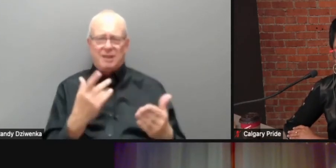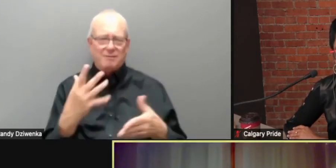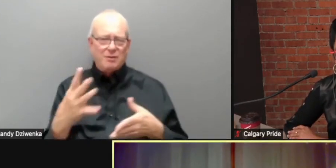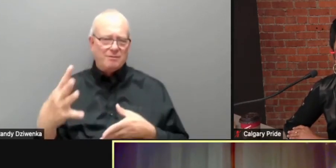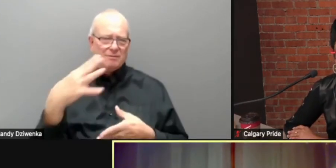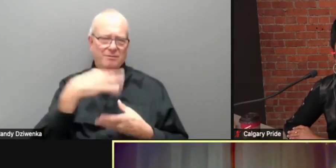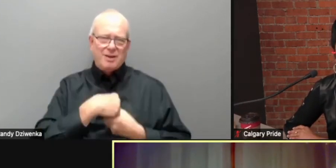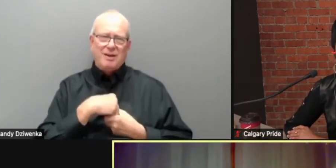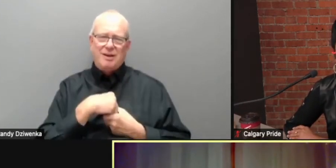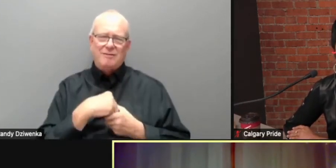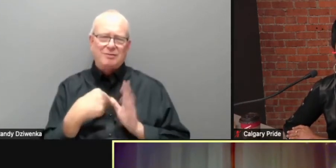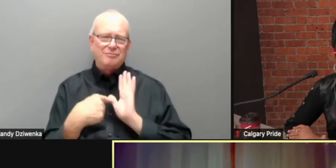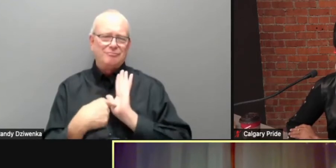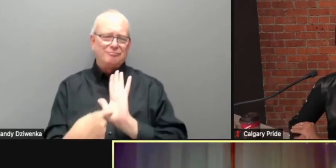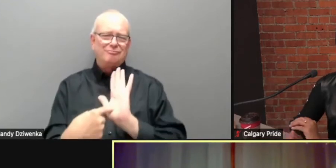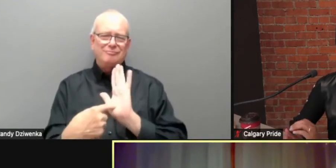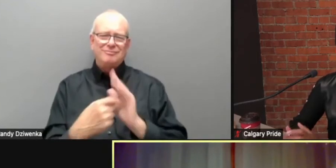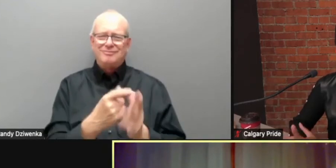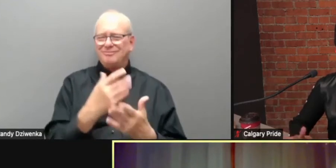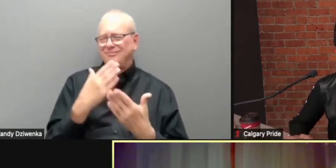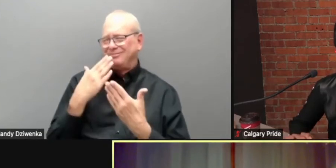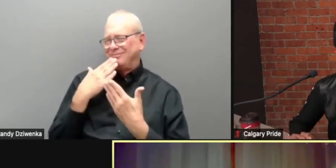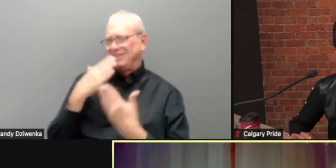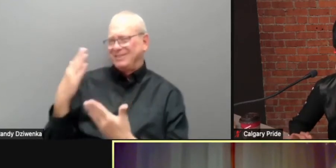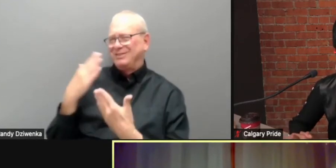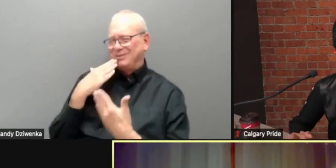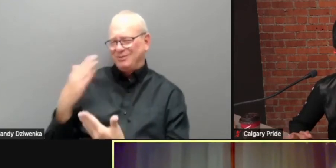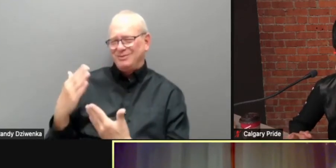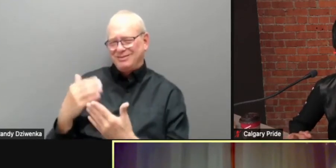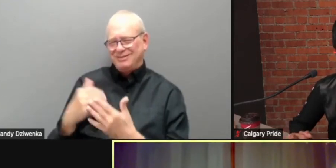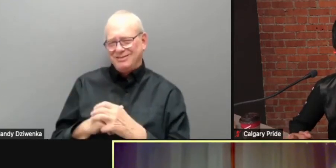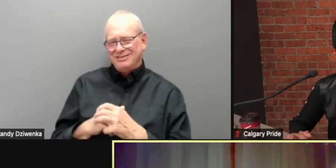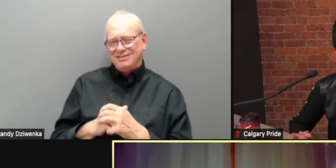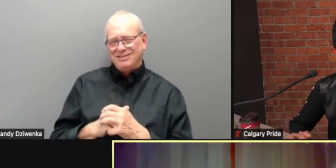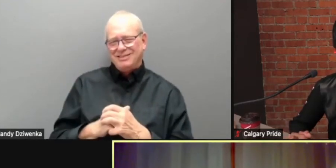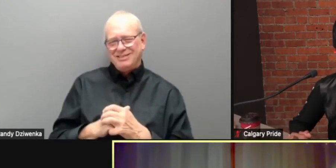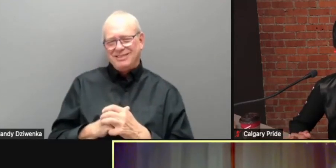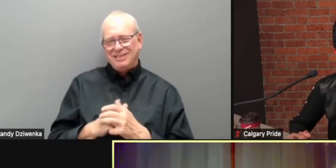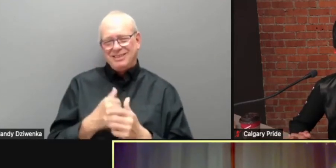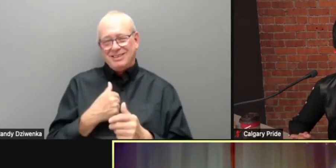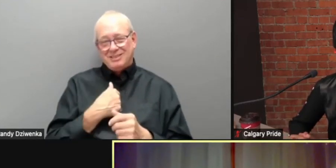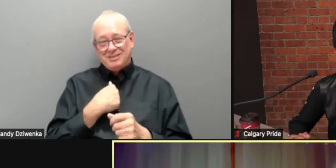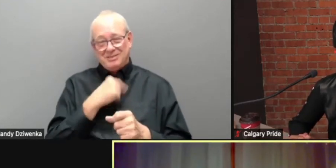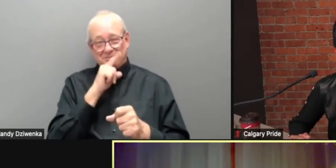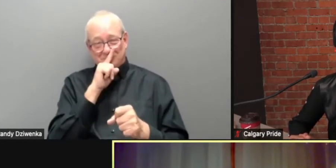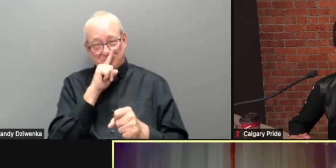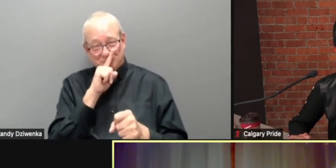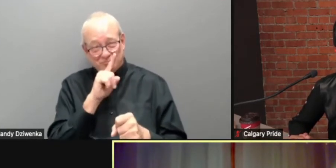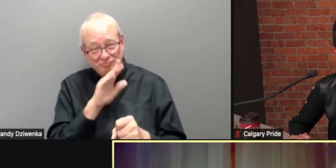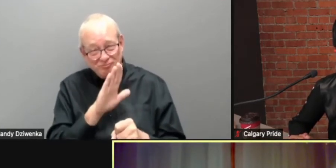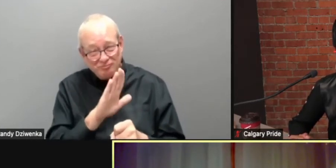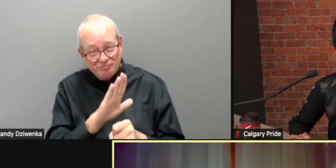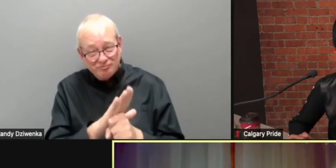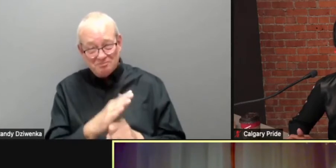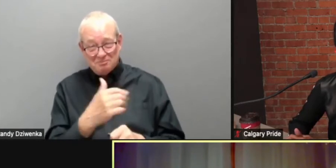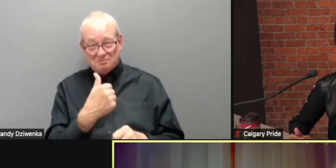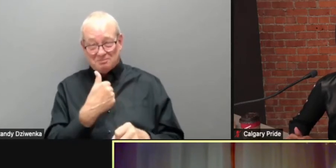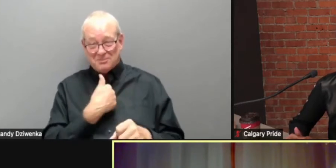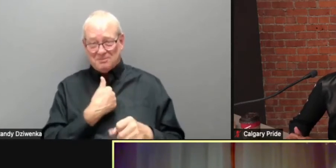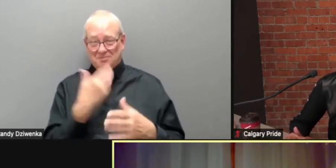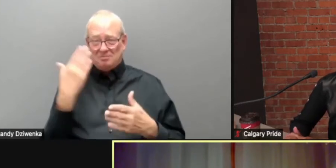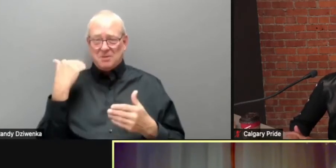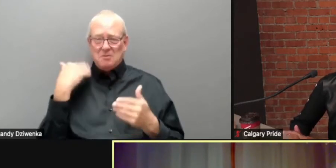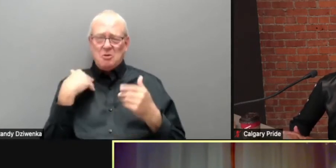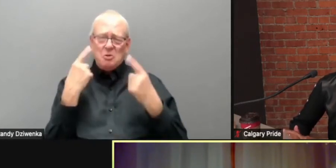Thank you. And I had made a vow to myself. I cried a lot. I had a lot of tears, and I said, no more tears. It's only going to be laughter